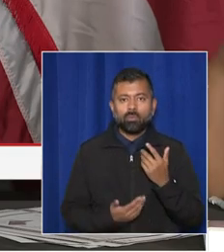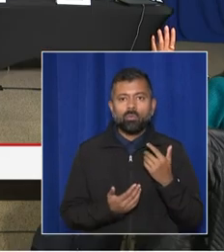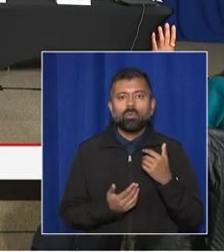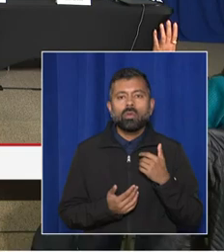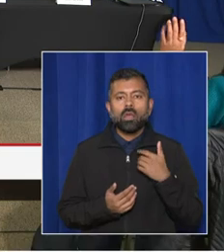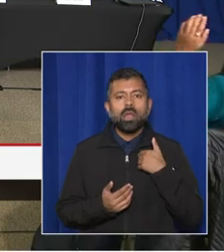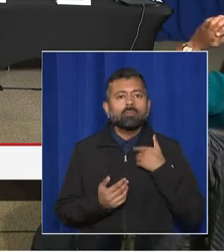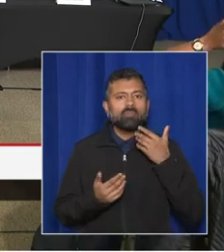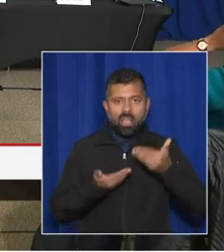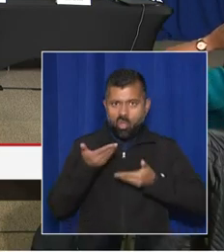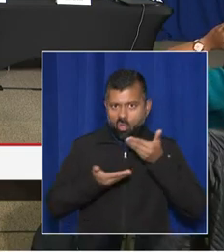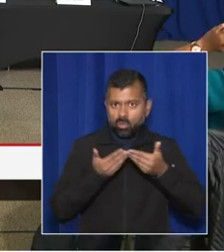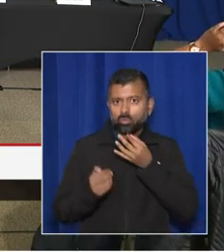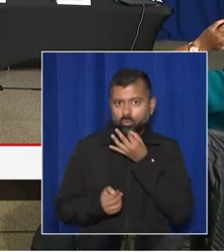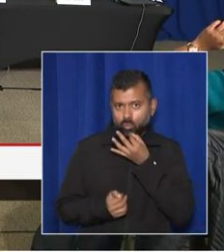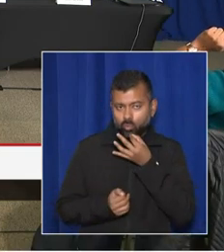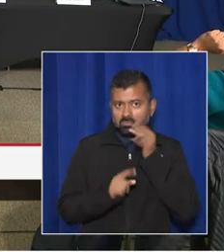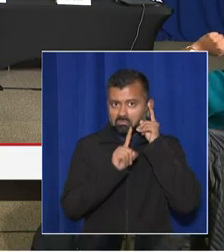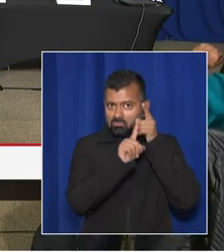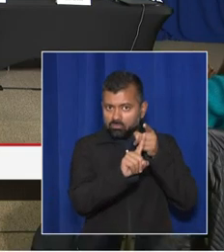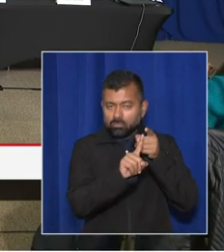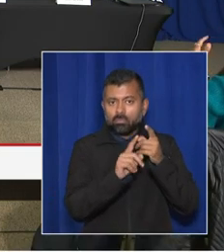Okay, who's next? Yep.